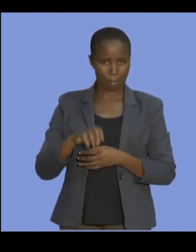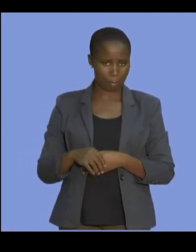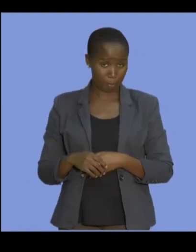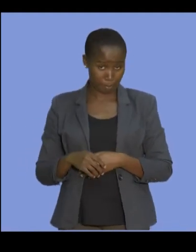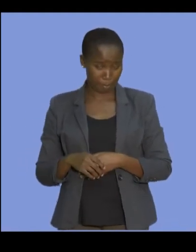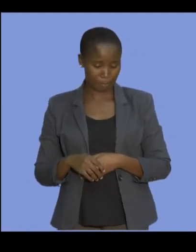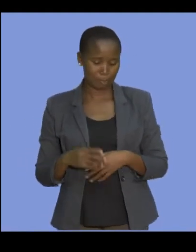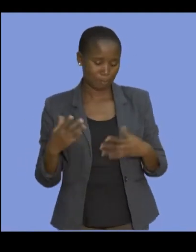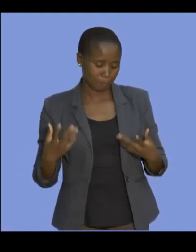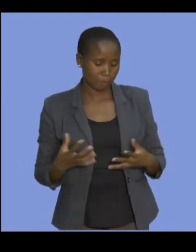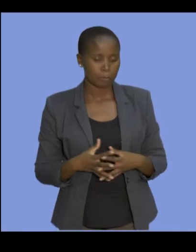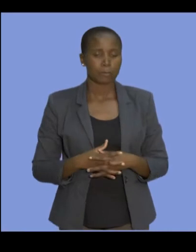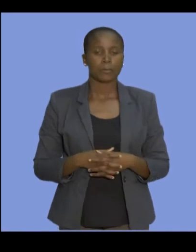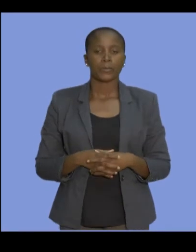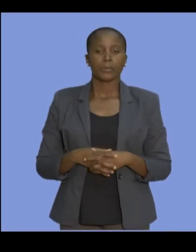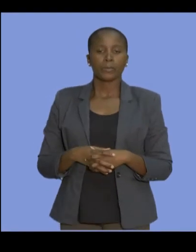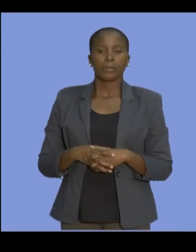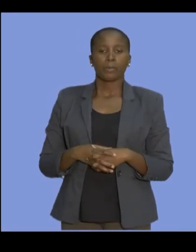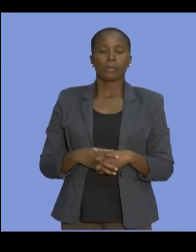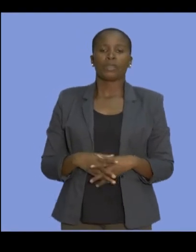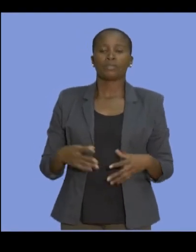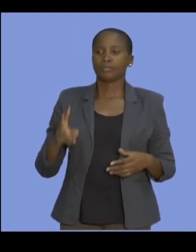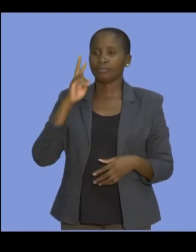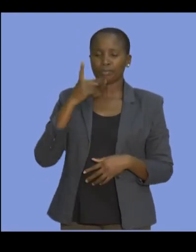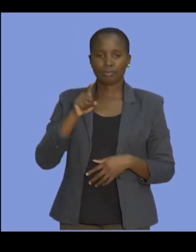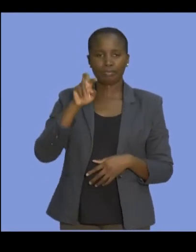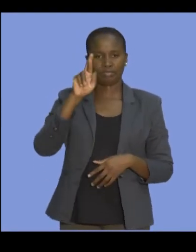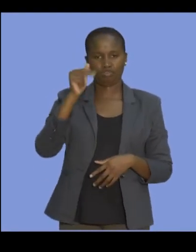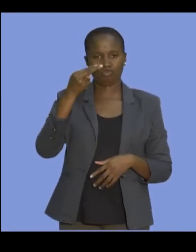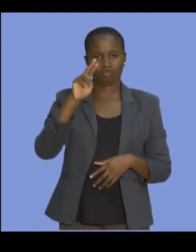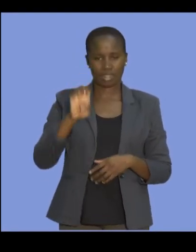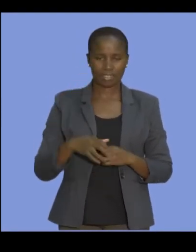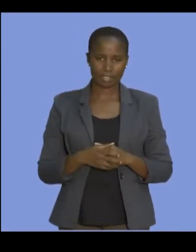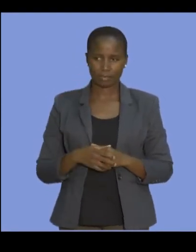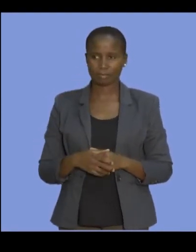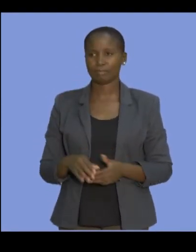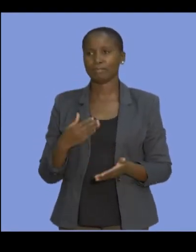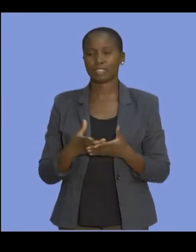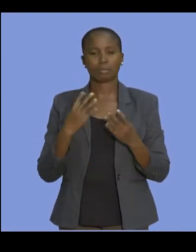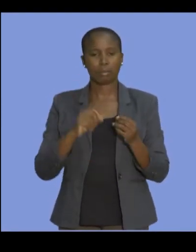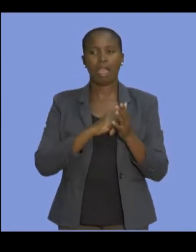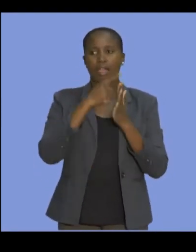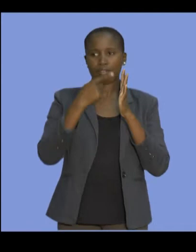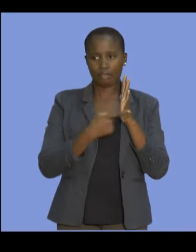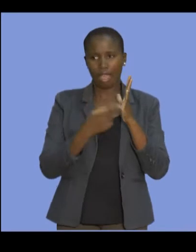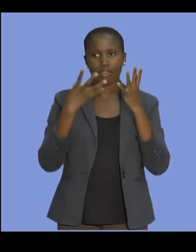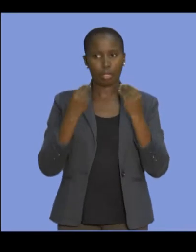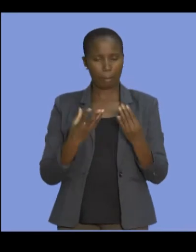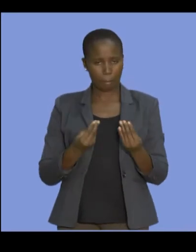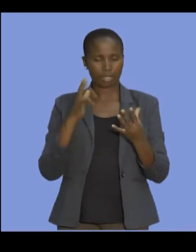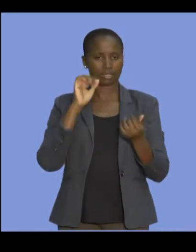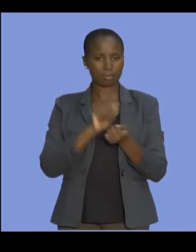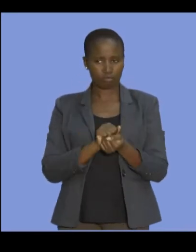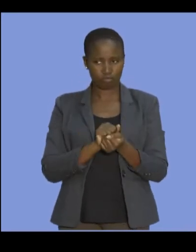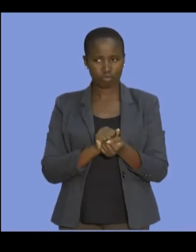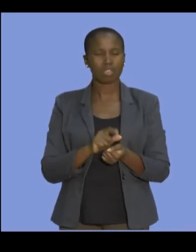So, we looked at range. Let's look at the 5-number summary. The 5-number summary must be know this by